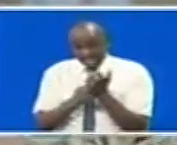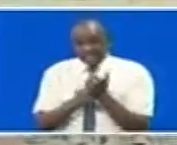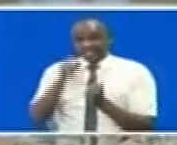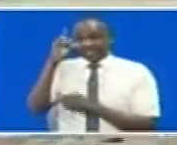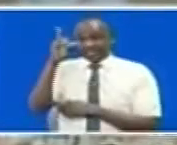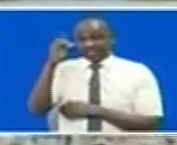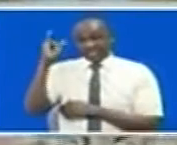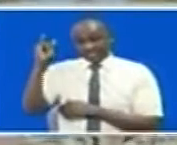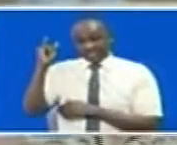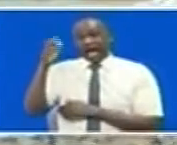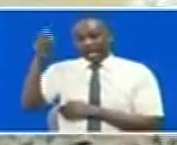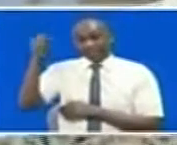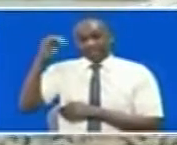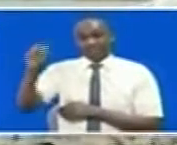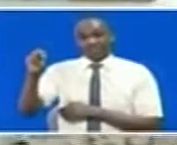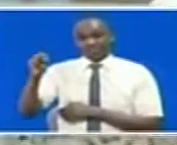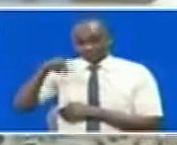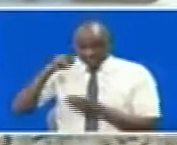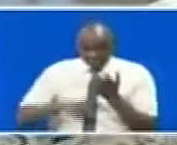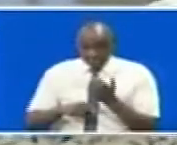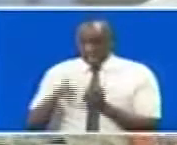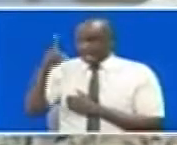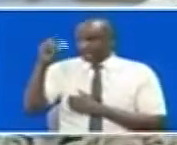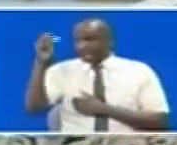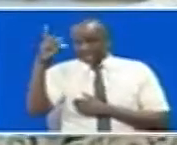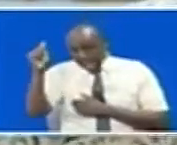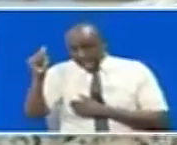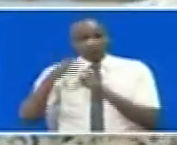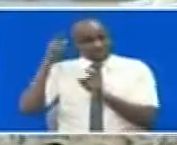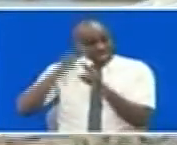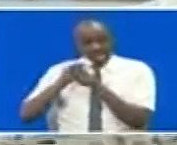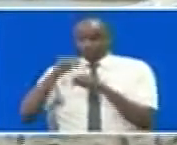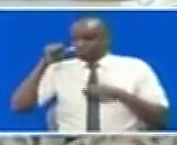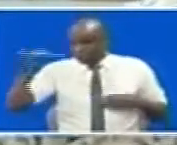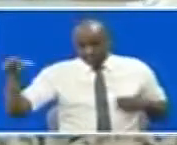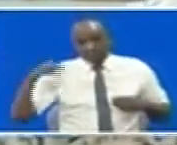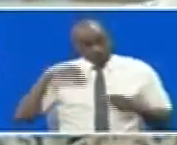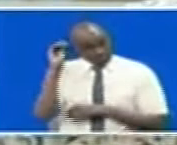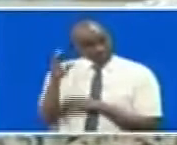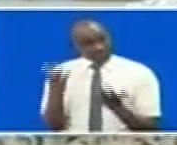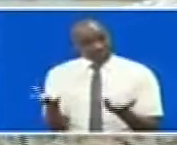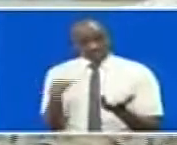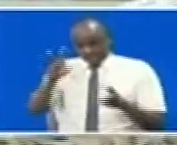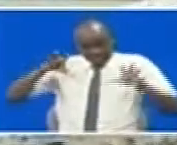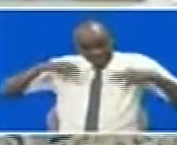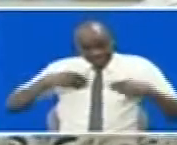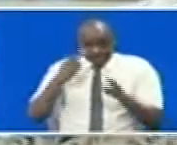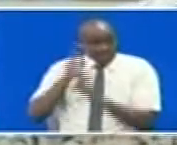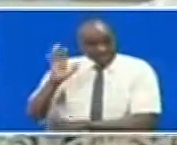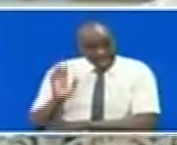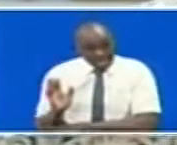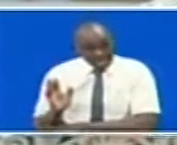You know, I'm told Idi Amin Dada was a nickname, and he took it upon himself to now use